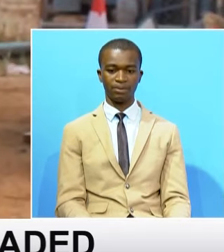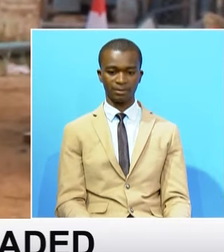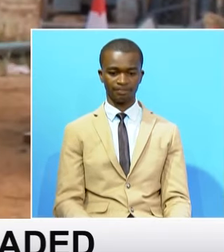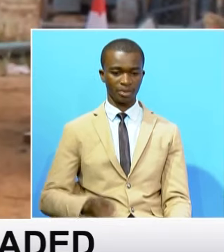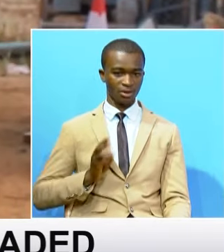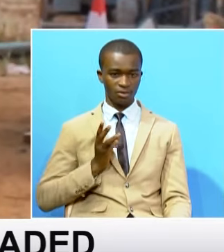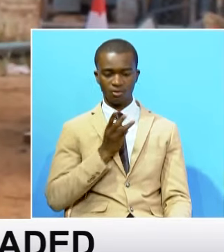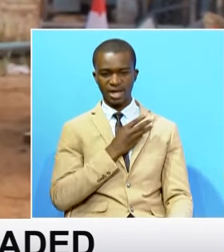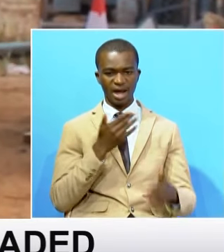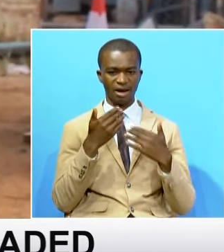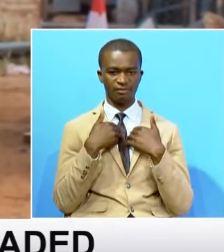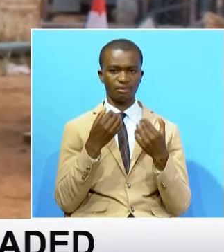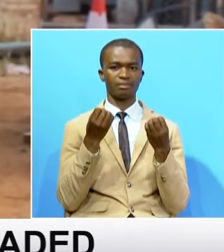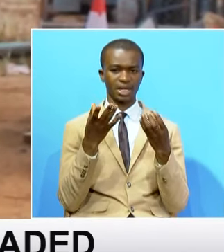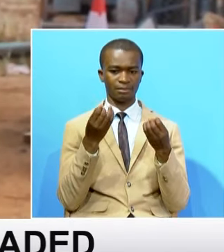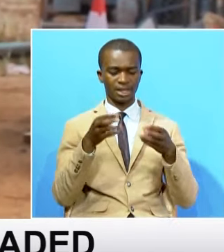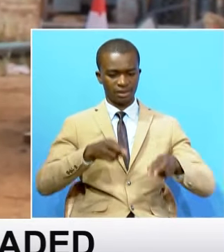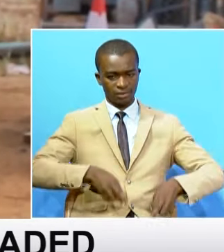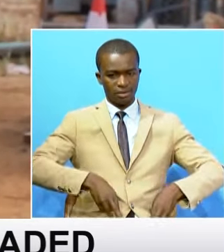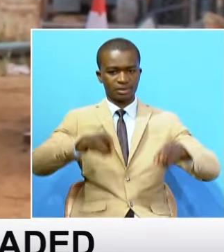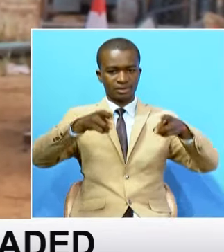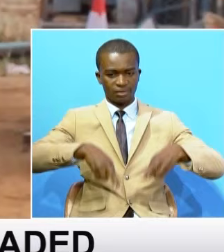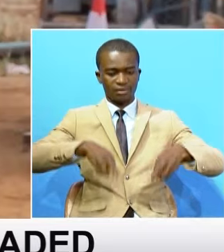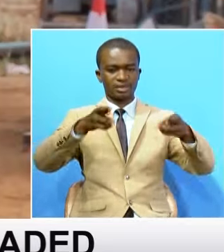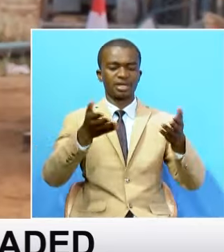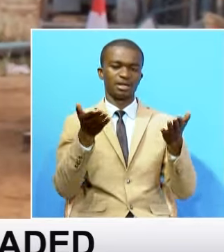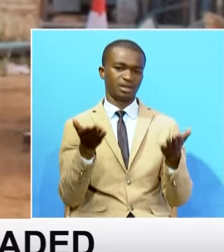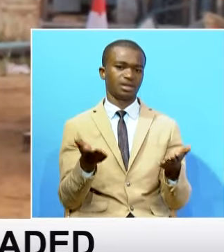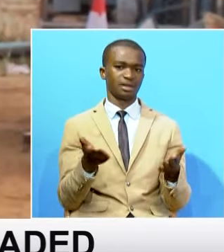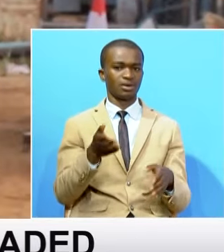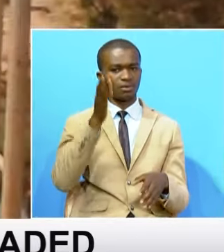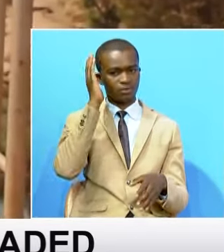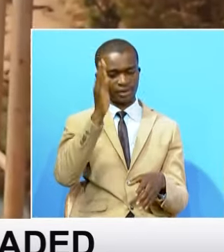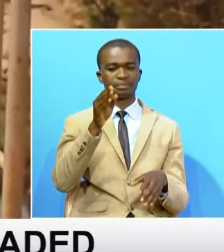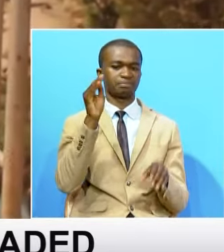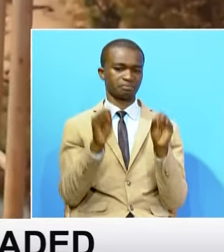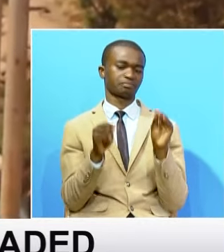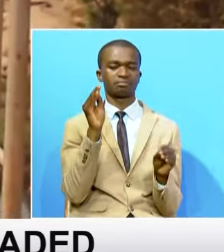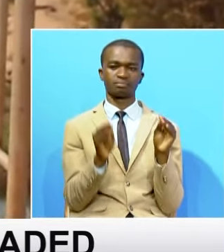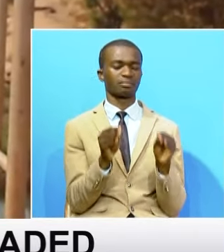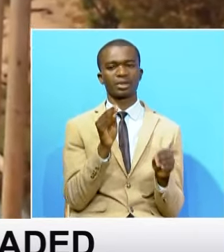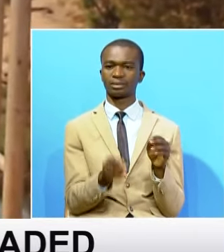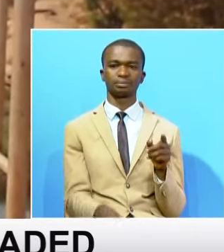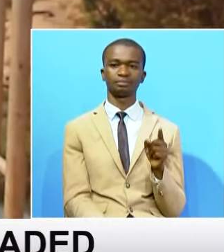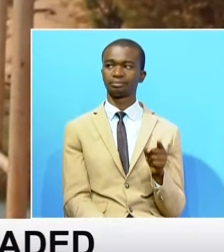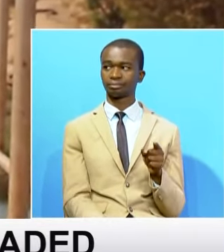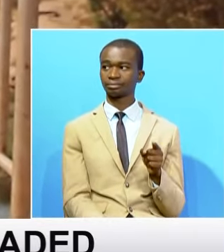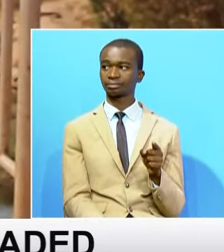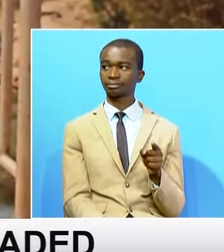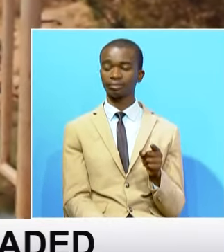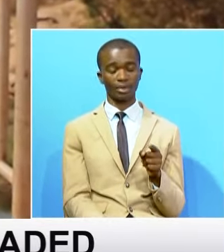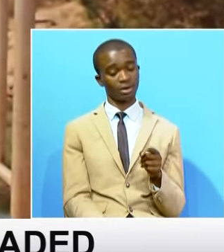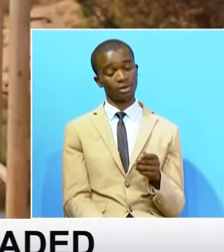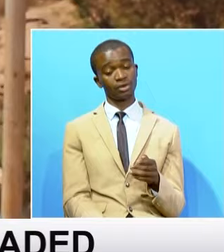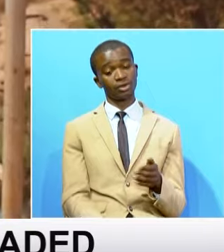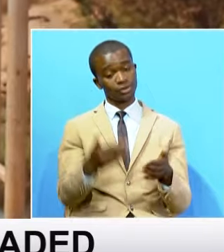the Margaret Road, starting from Yamilishas, getting into Margaret, crossing over. We know we recently built a new bridge, which